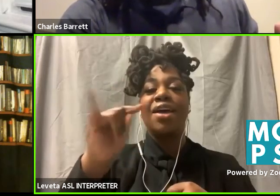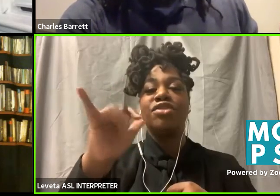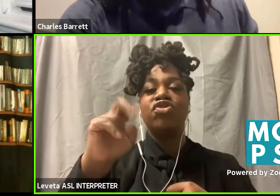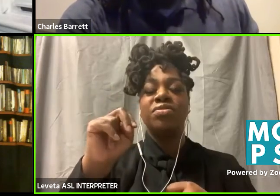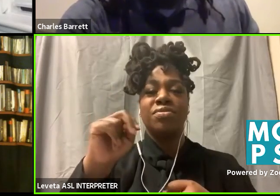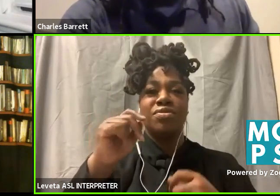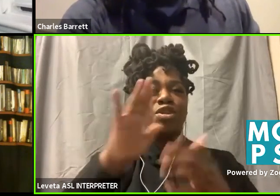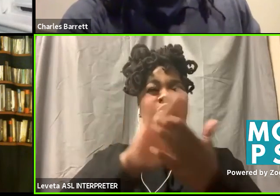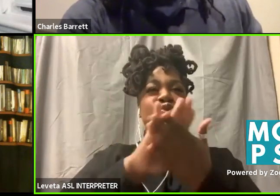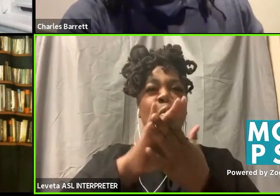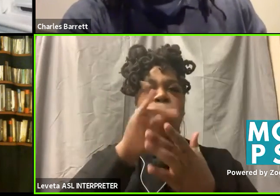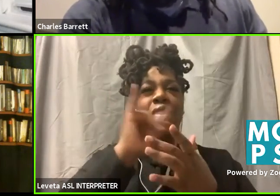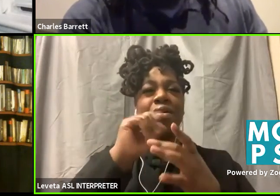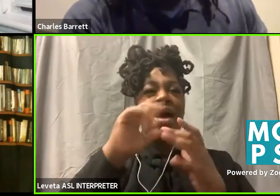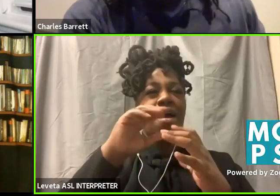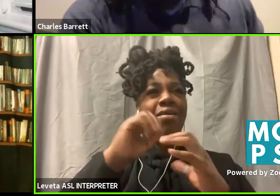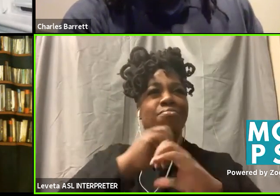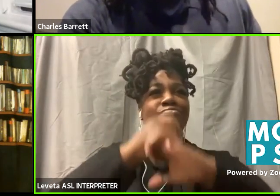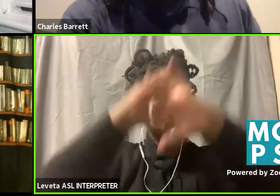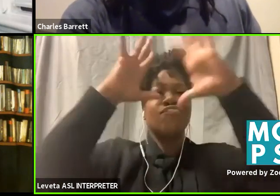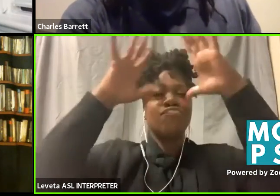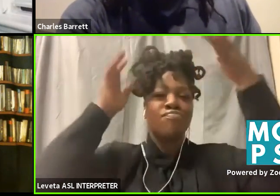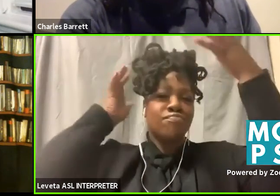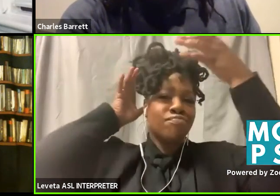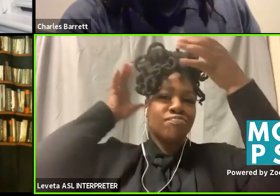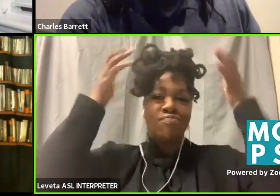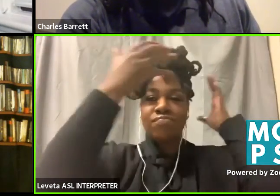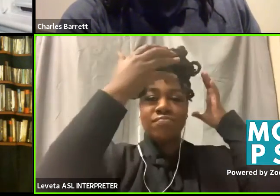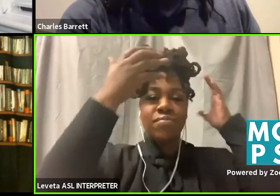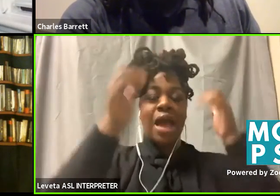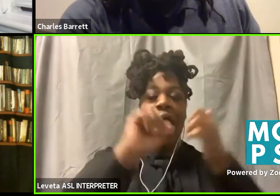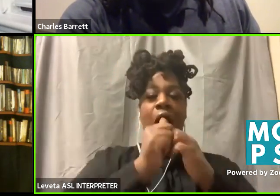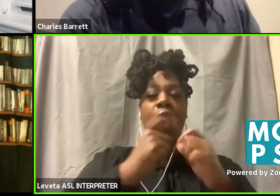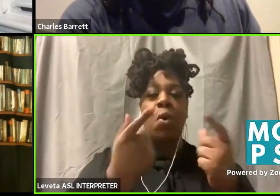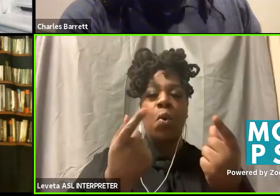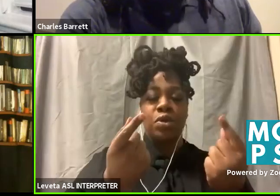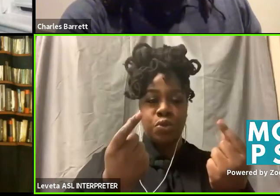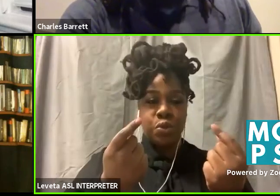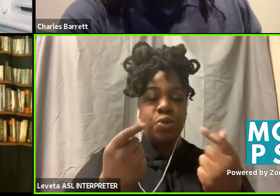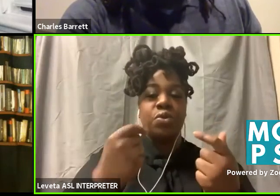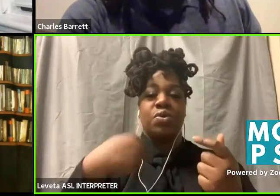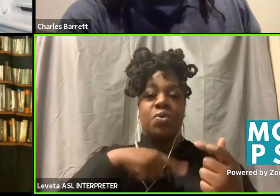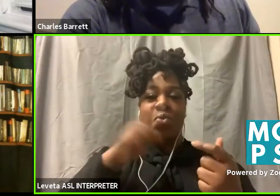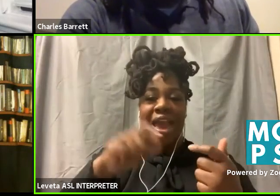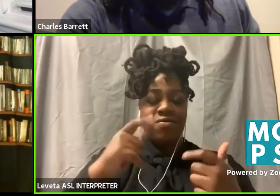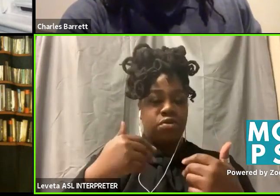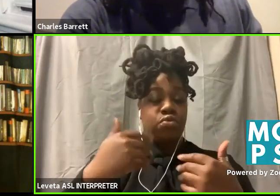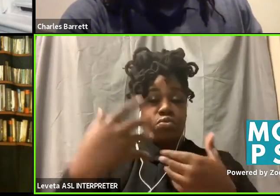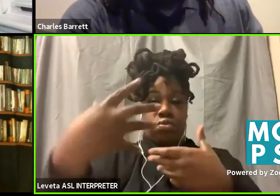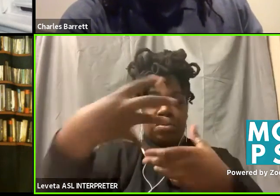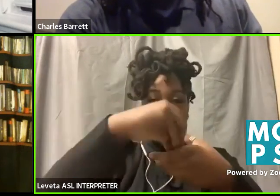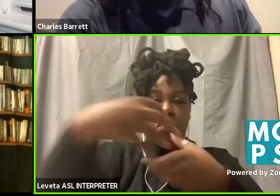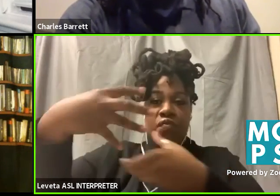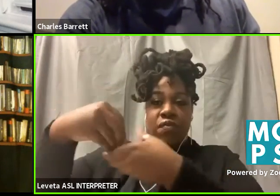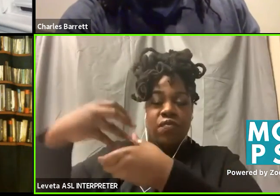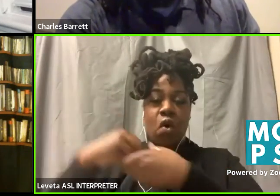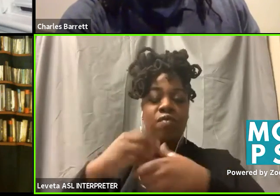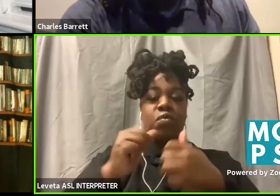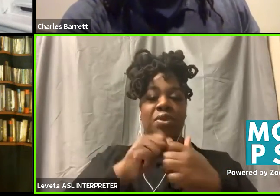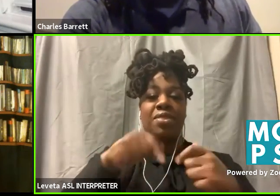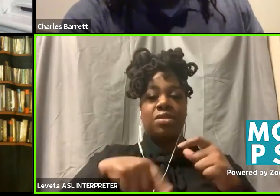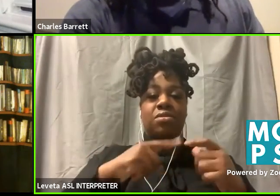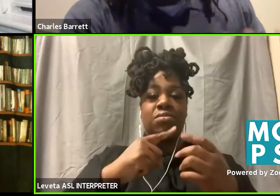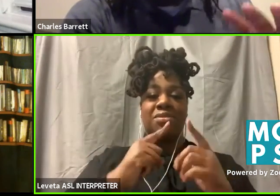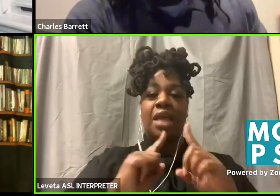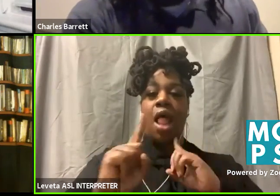engage in these dialogues ongoing. I was speaking to a group of parents earlier today, and when parents talk about race and racism with their